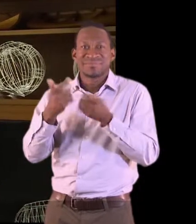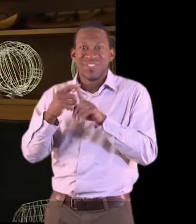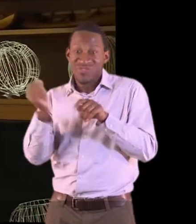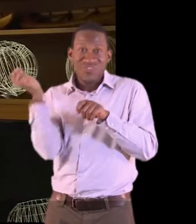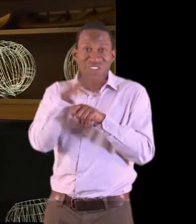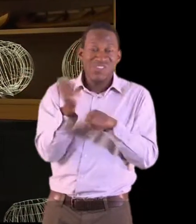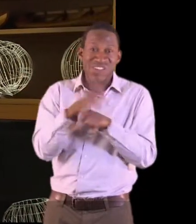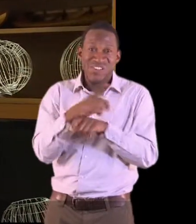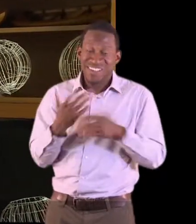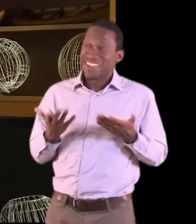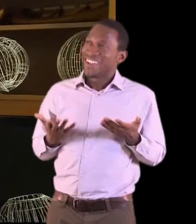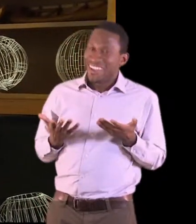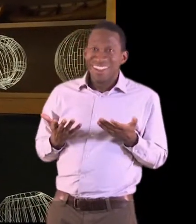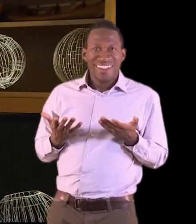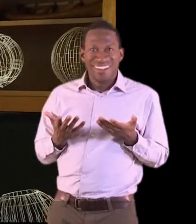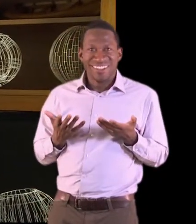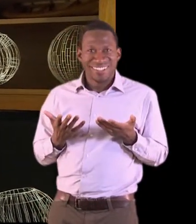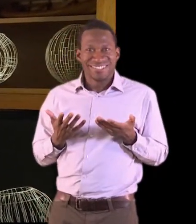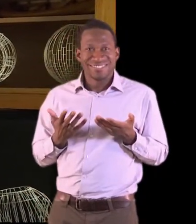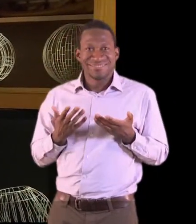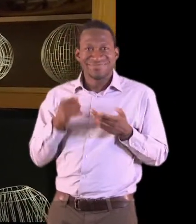and